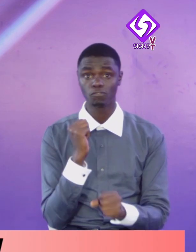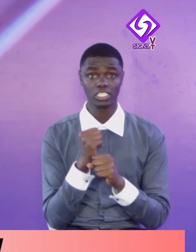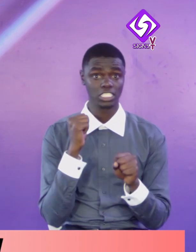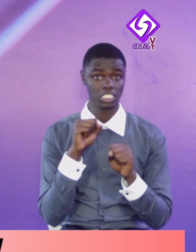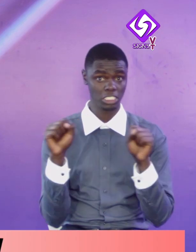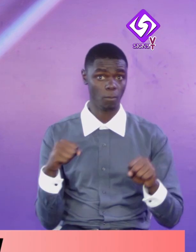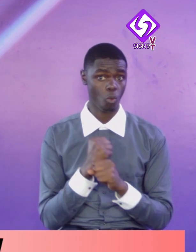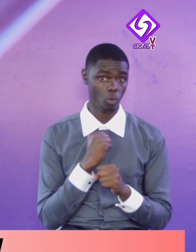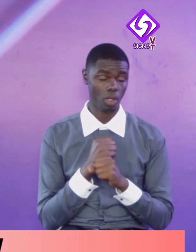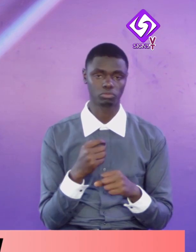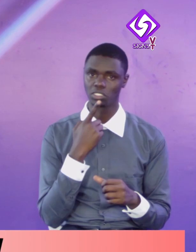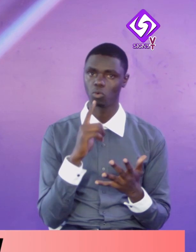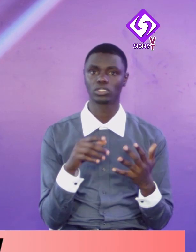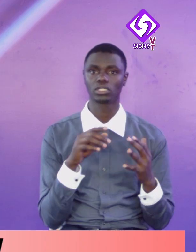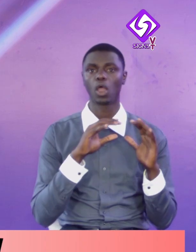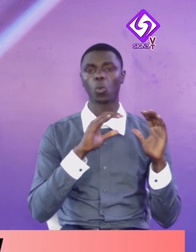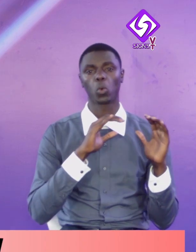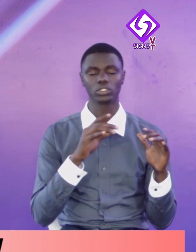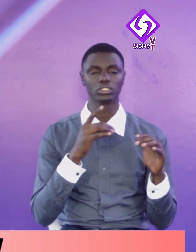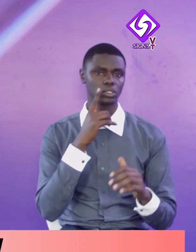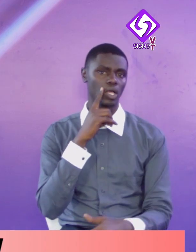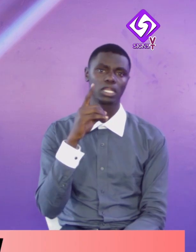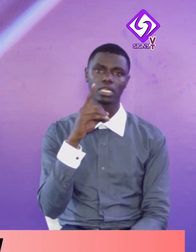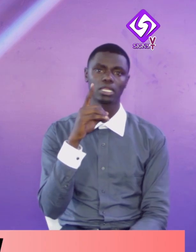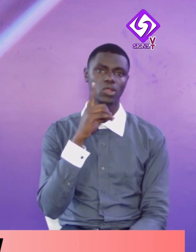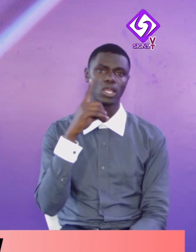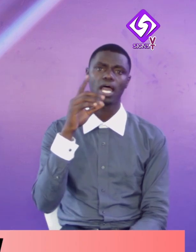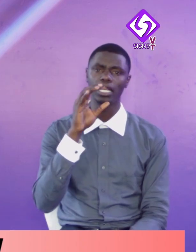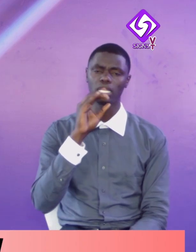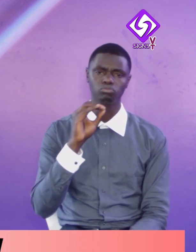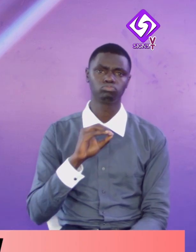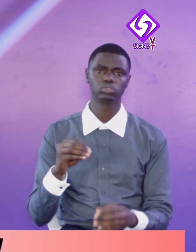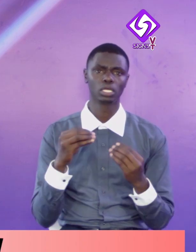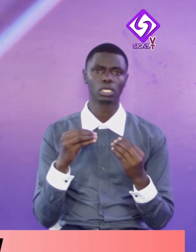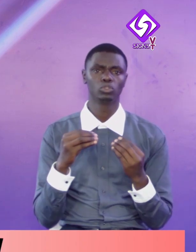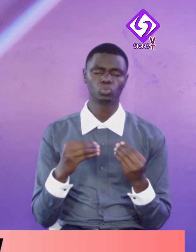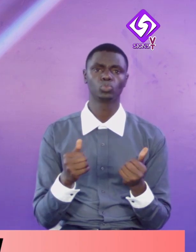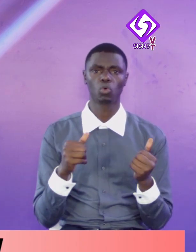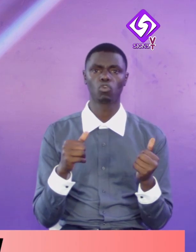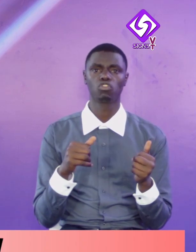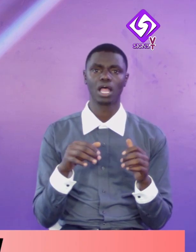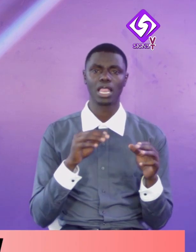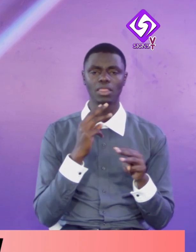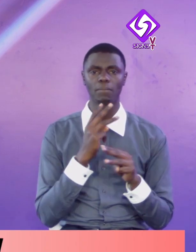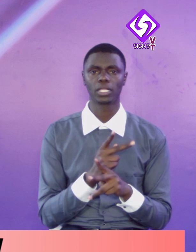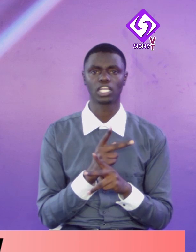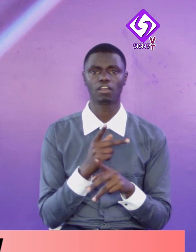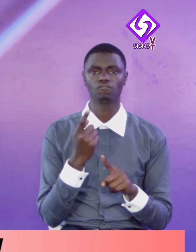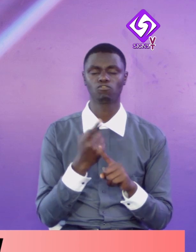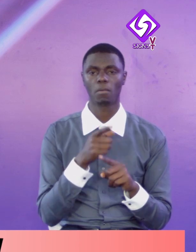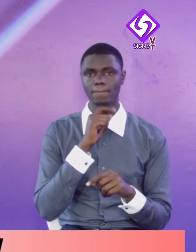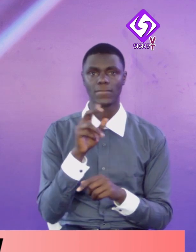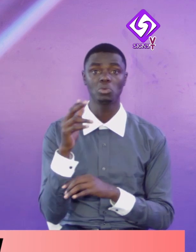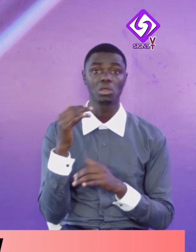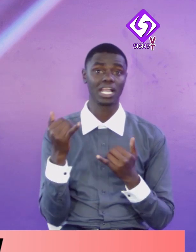work, then we say Ruben Amorim is 100-fitted to solve Manchester United pressure. Because currently